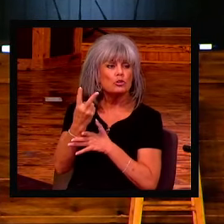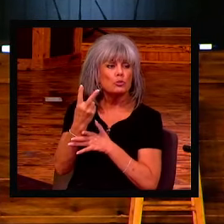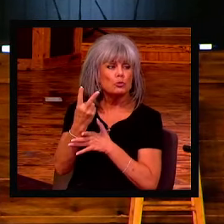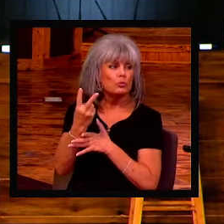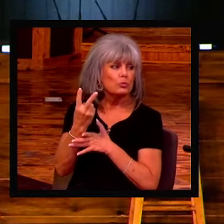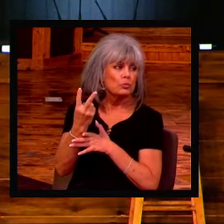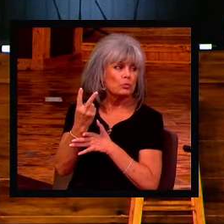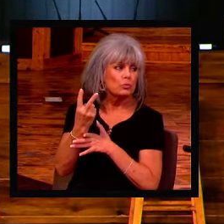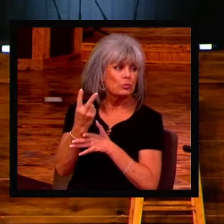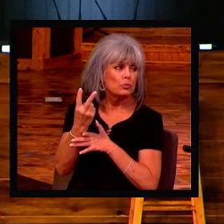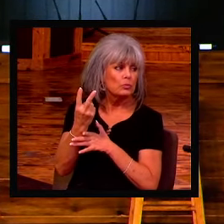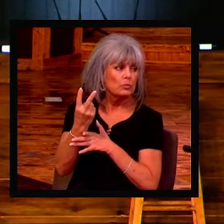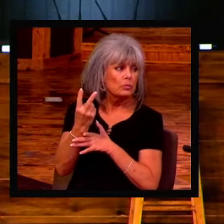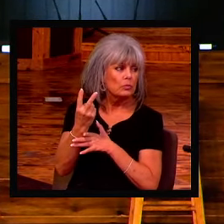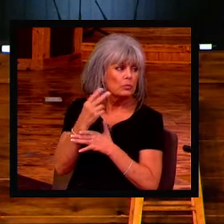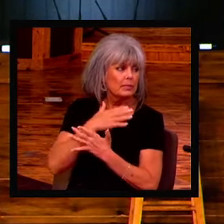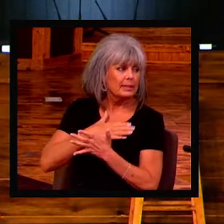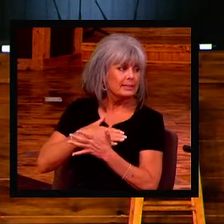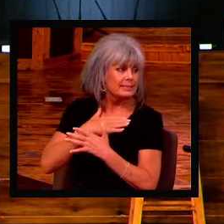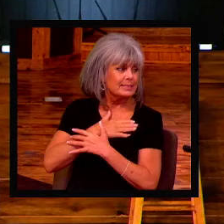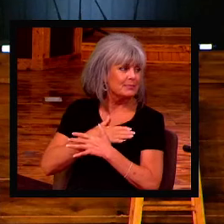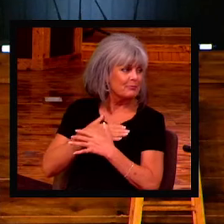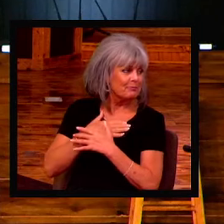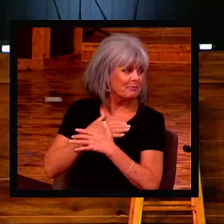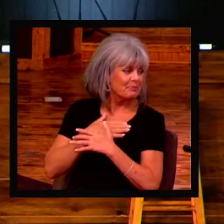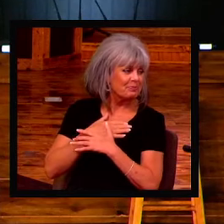Two. Y'all even said please. Good job.